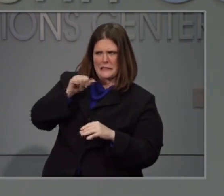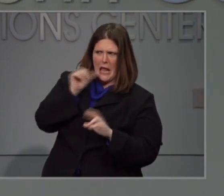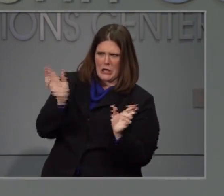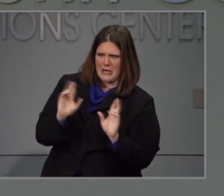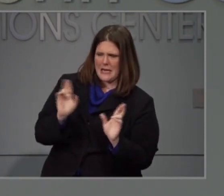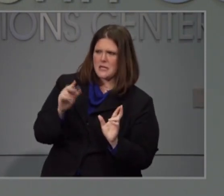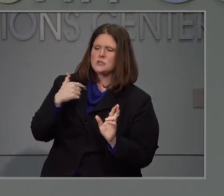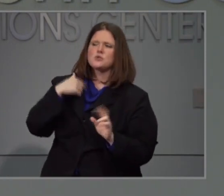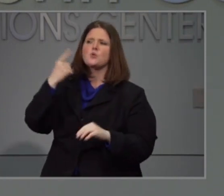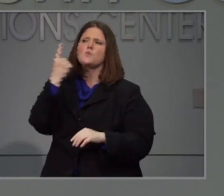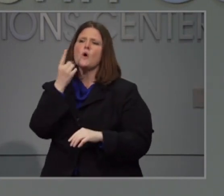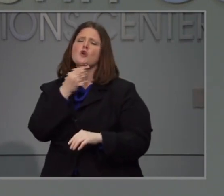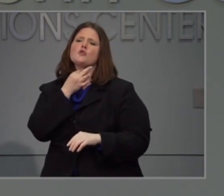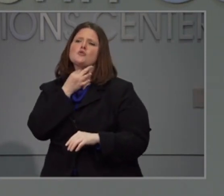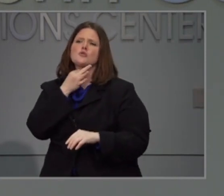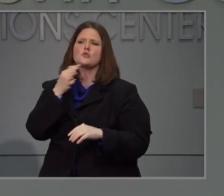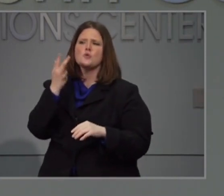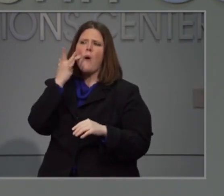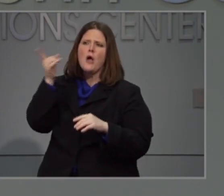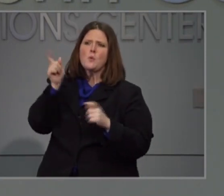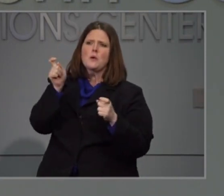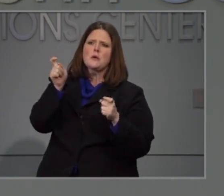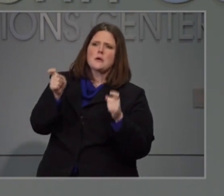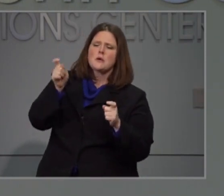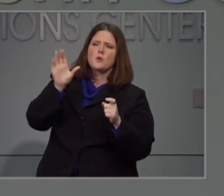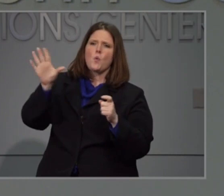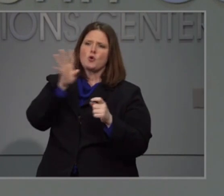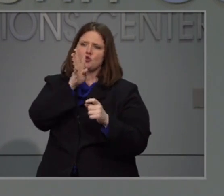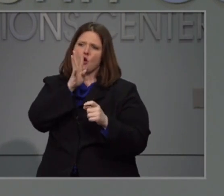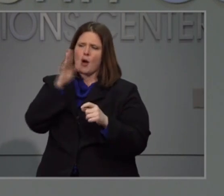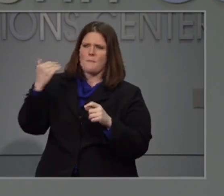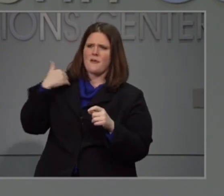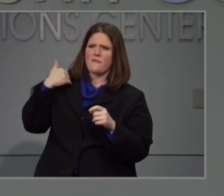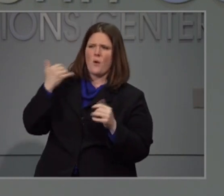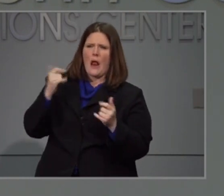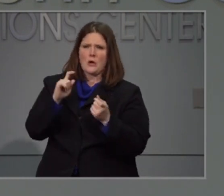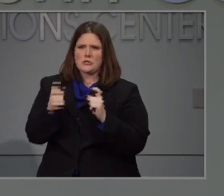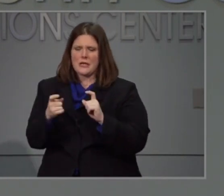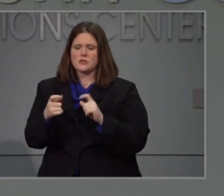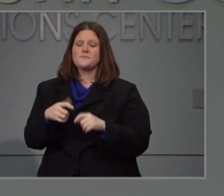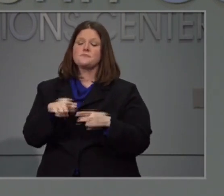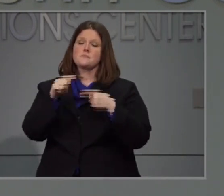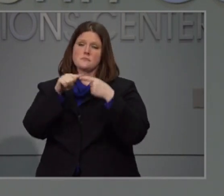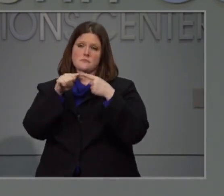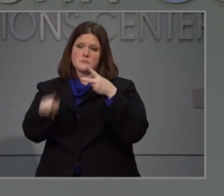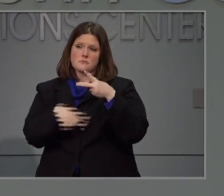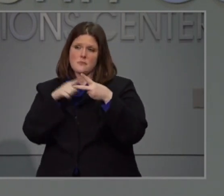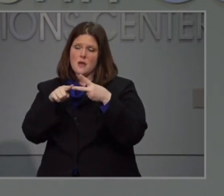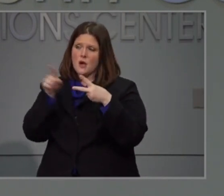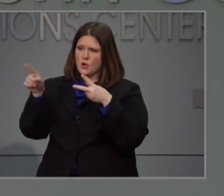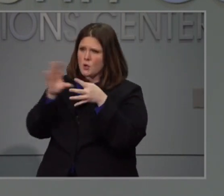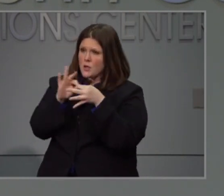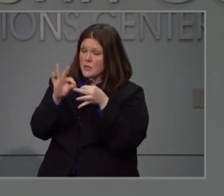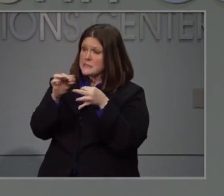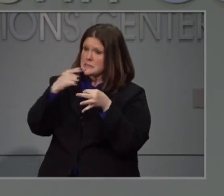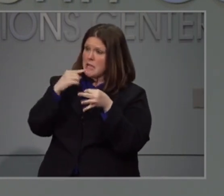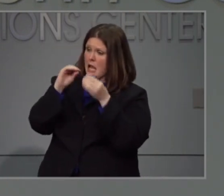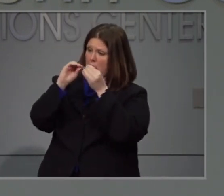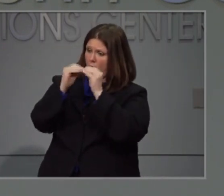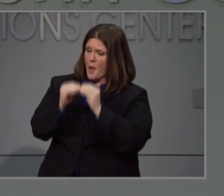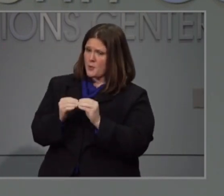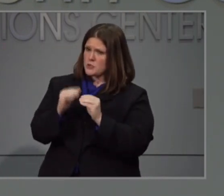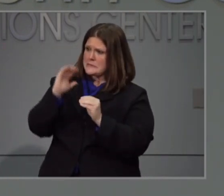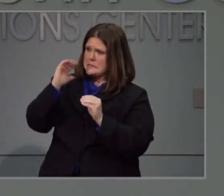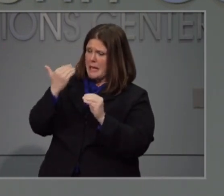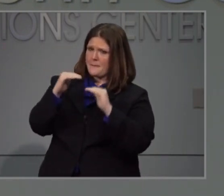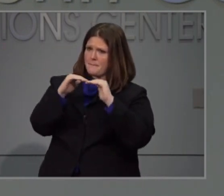wondering why that message has changed a little bit. The other phrasing that you're using is you're saying that these metrics are stable, but in a lot of